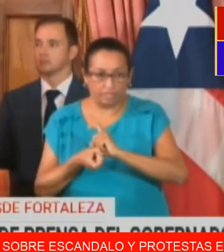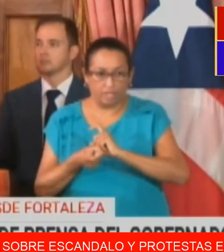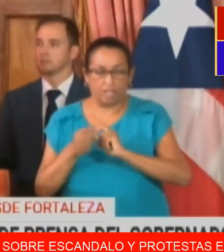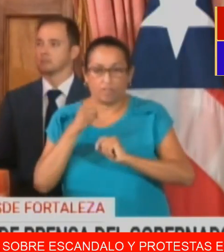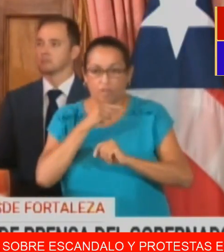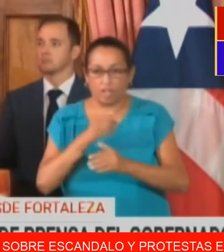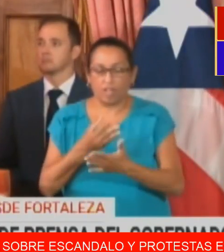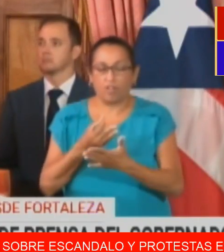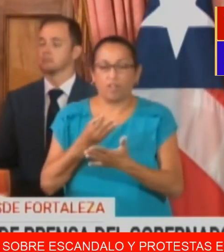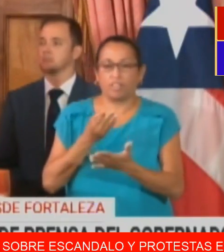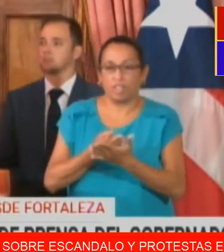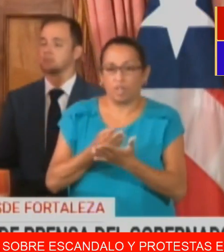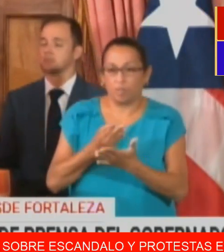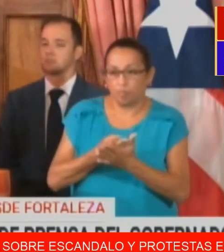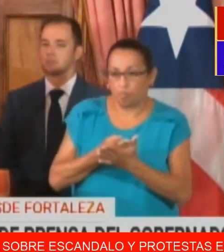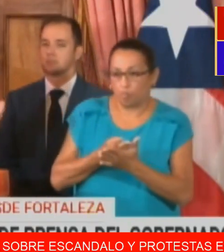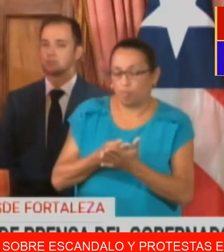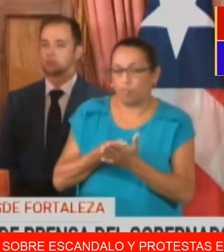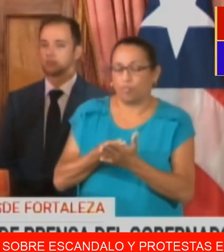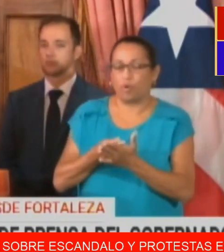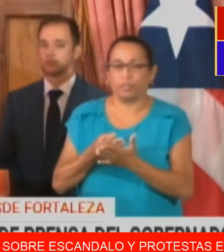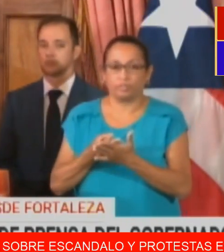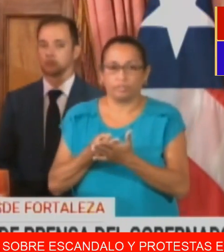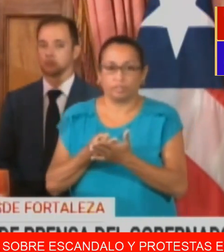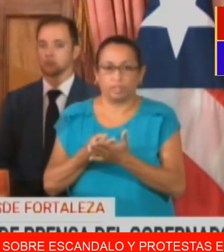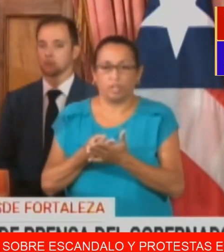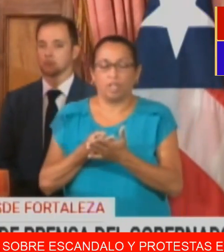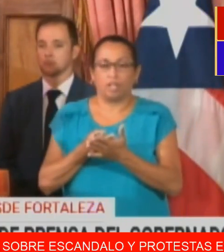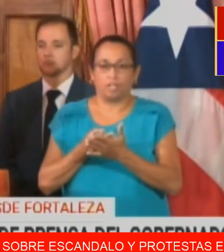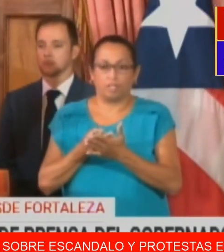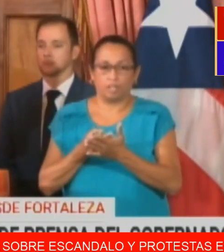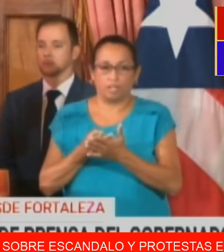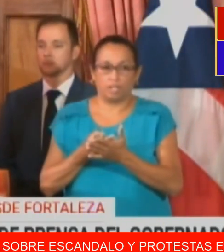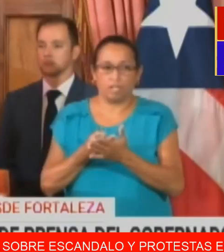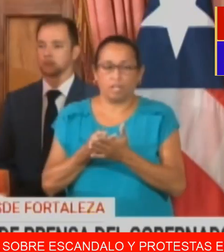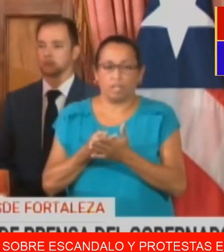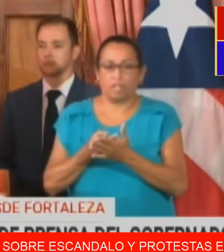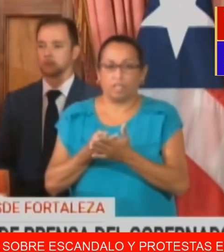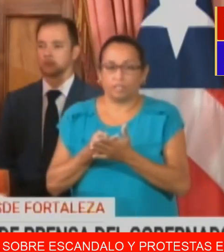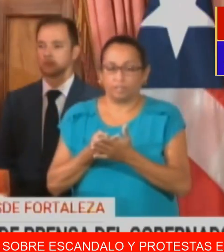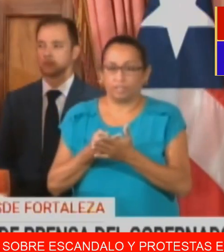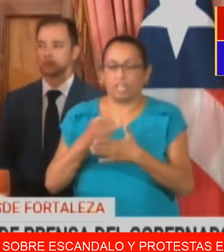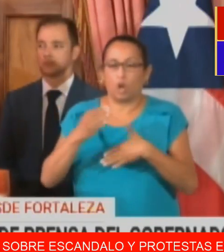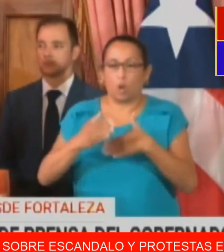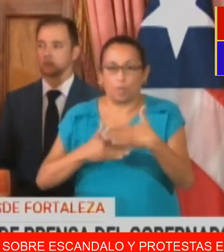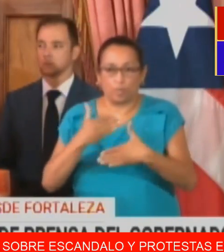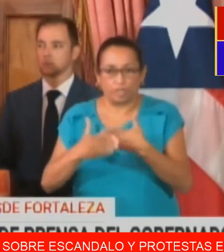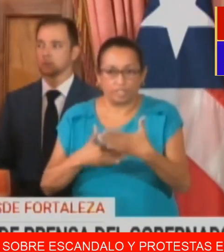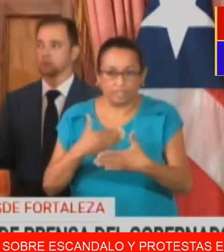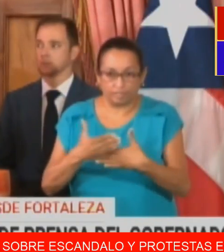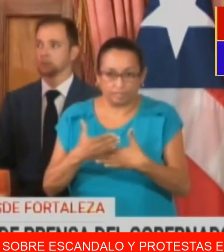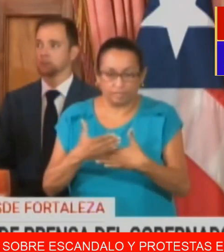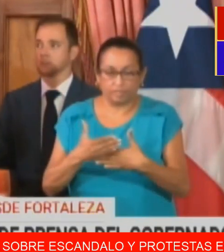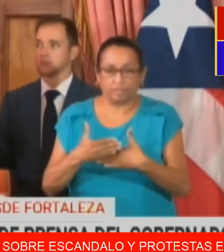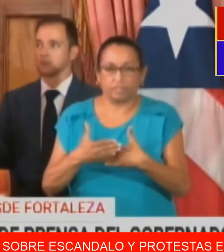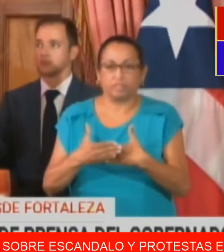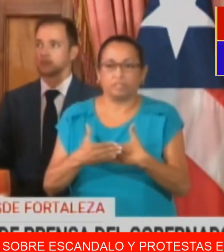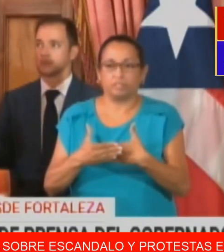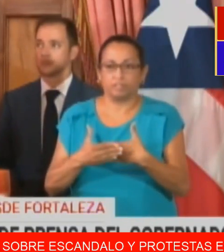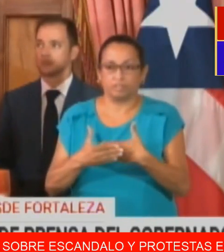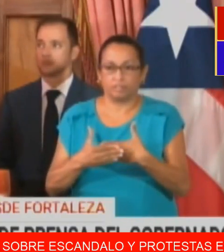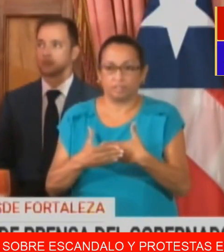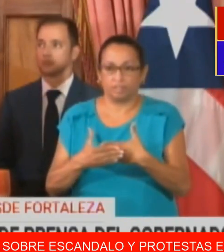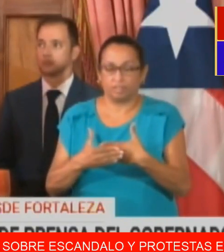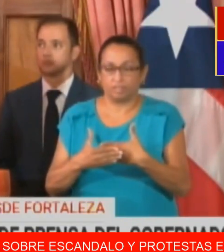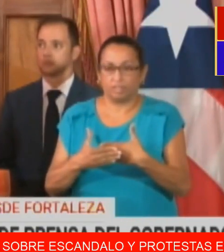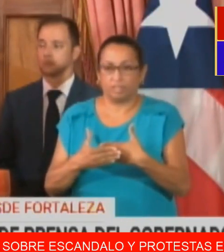a los fondos o al uso de fondos federales, él dice que él no tiene ningún problema en que esas restricciones se pongan siempre y cuando esto